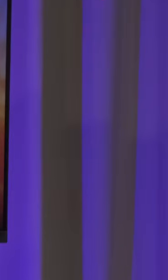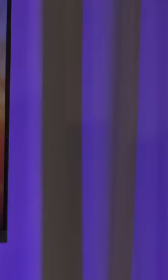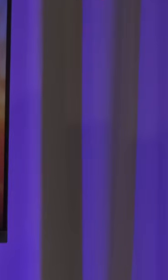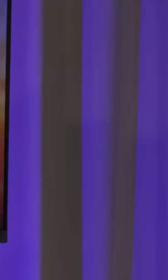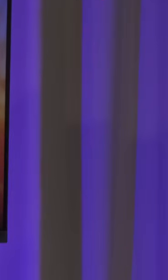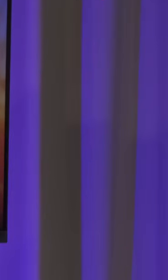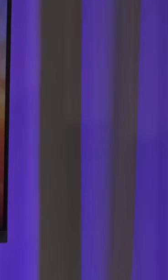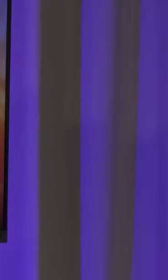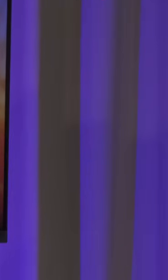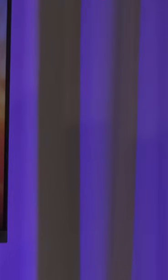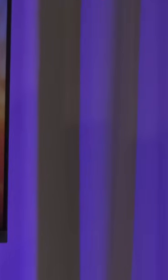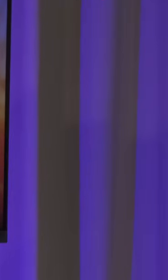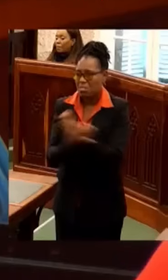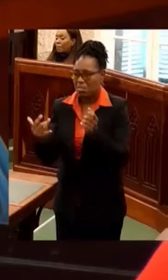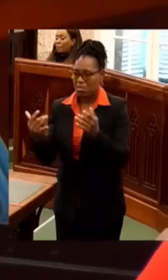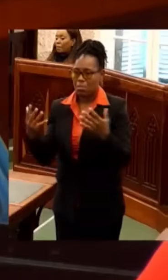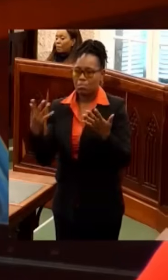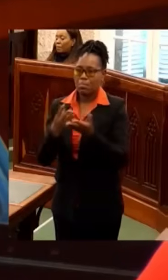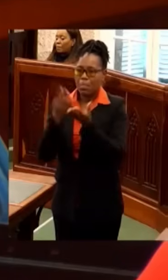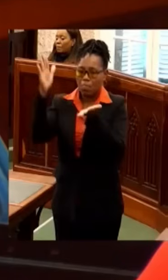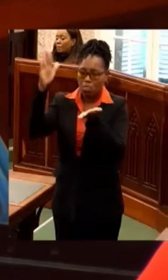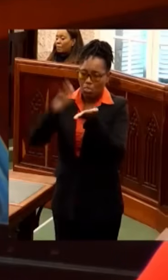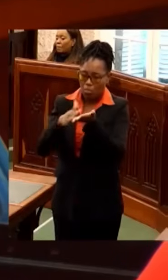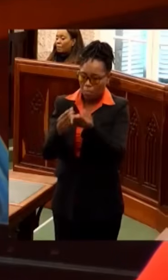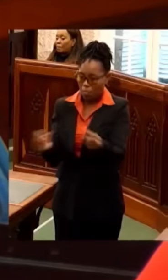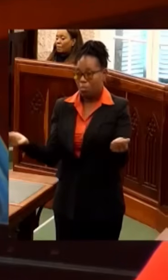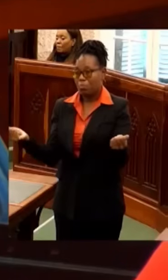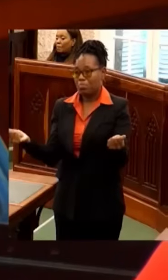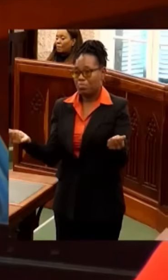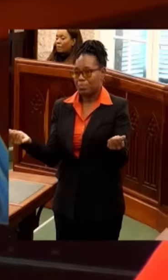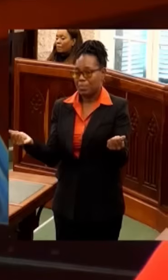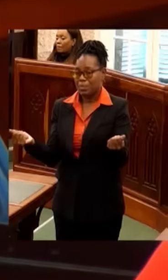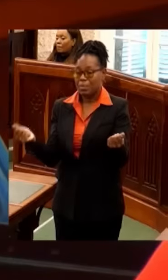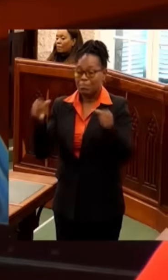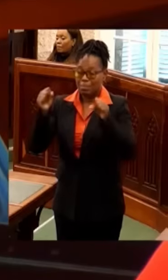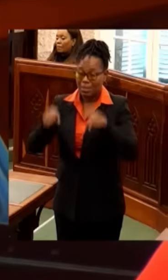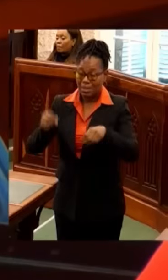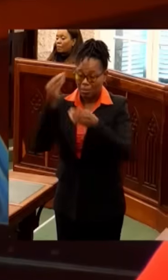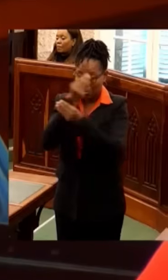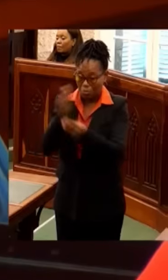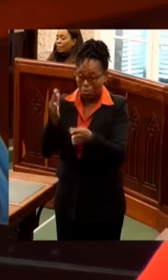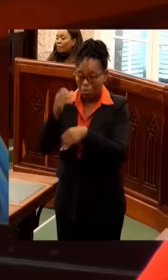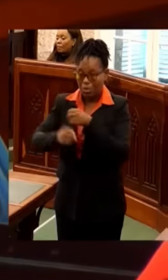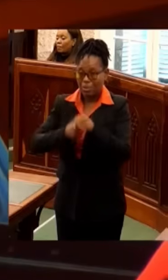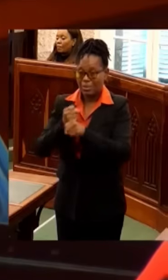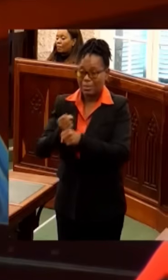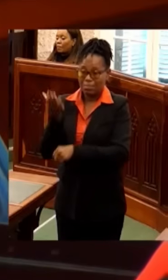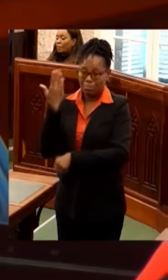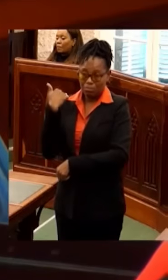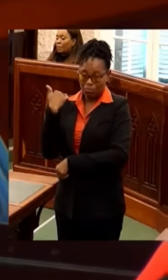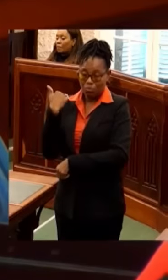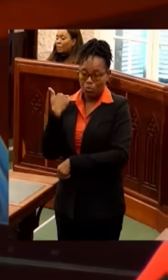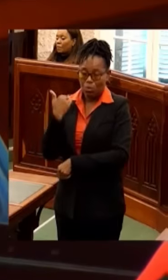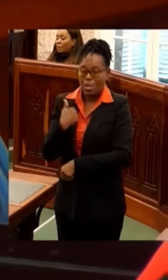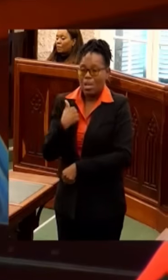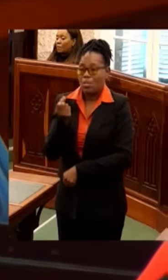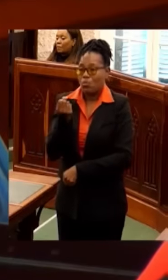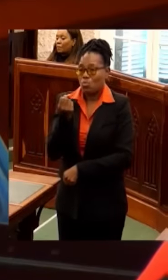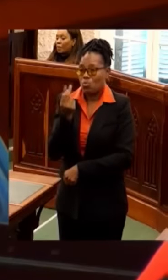and hide weapons. We've had reported last year, we had 12